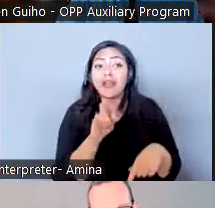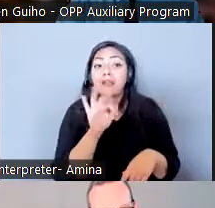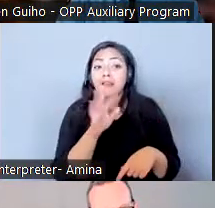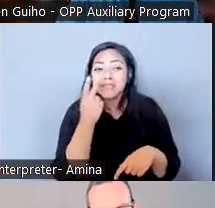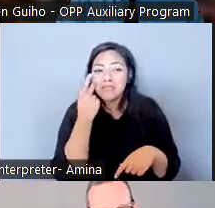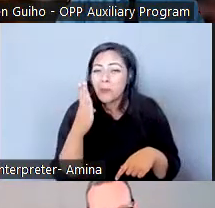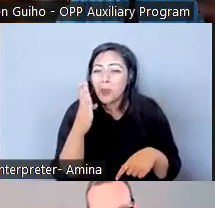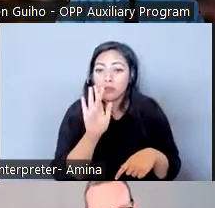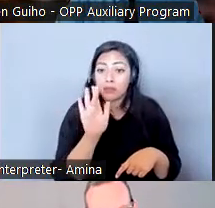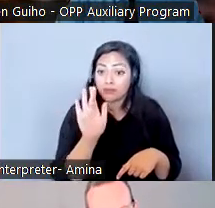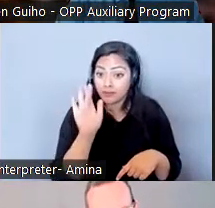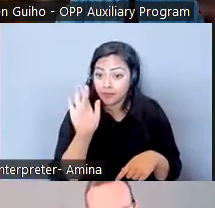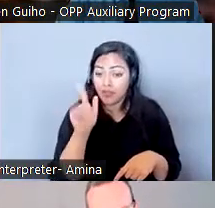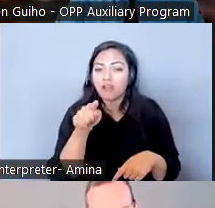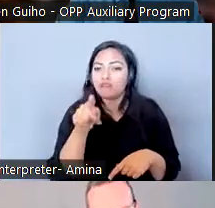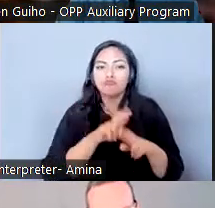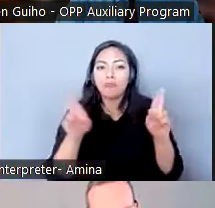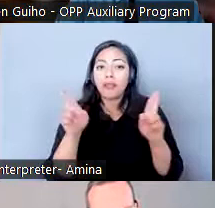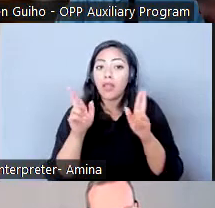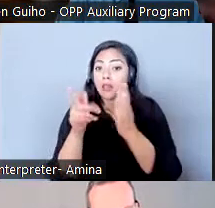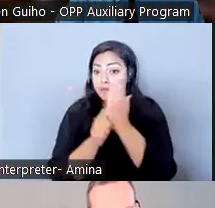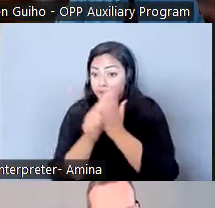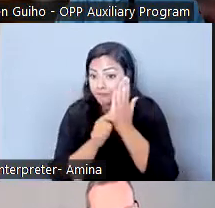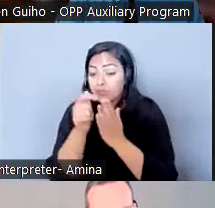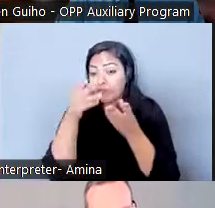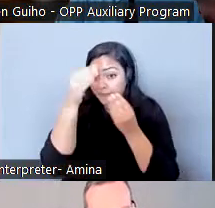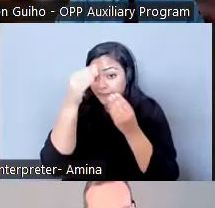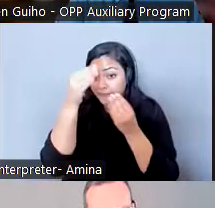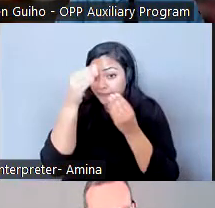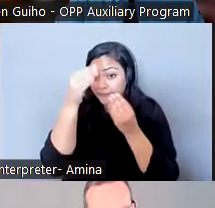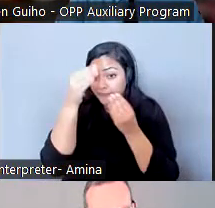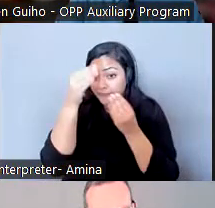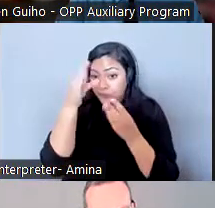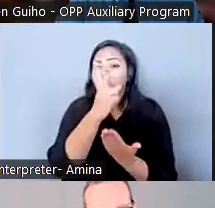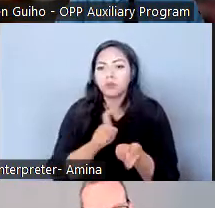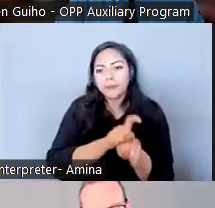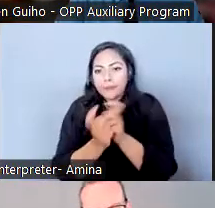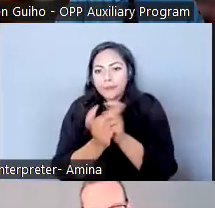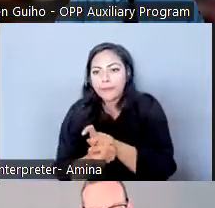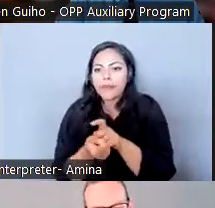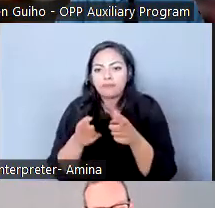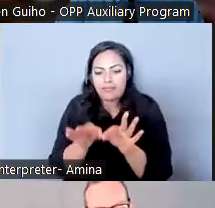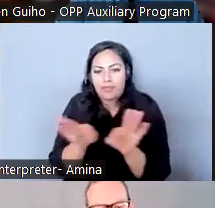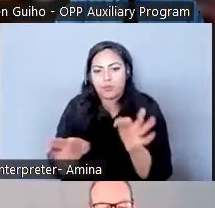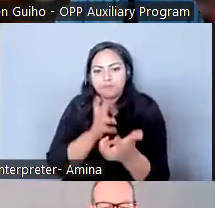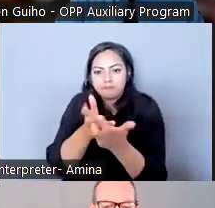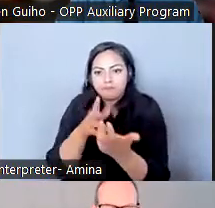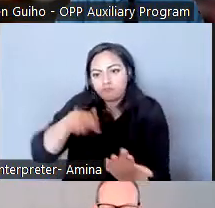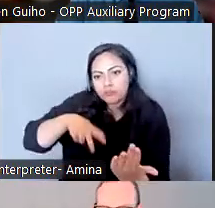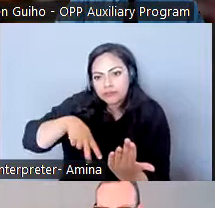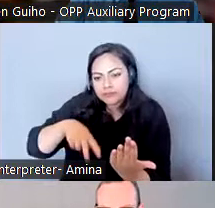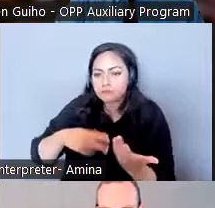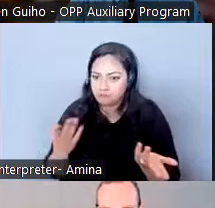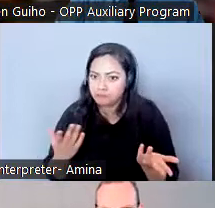download and the language that's been translated into. So again, our website, I